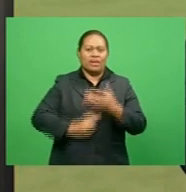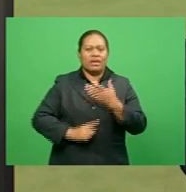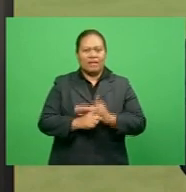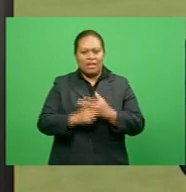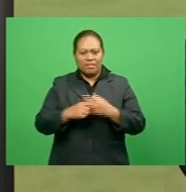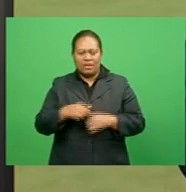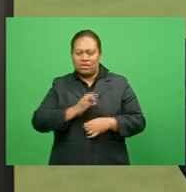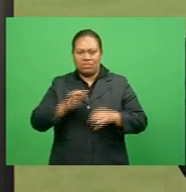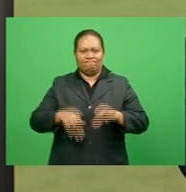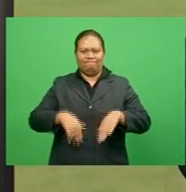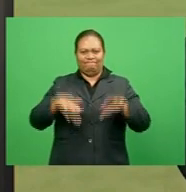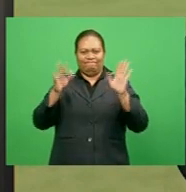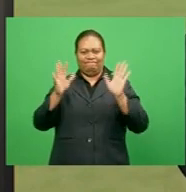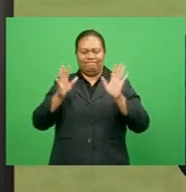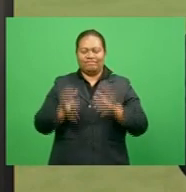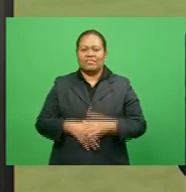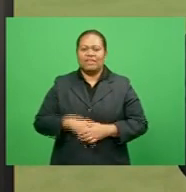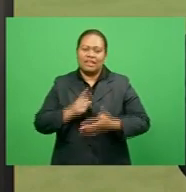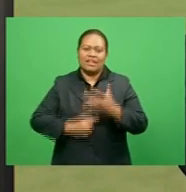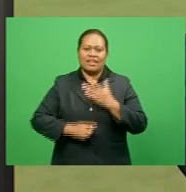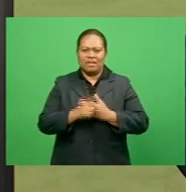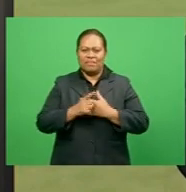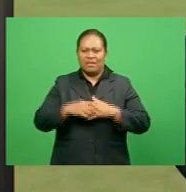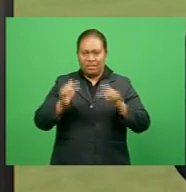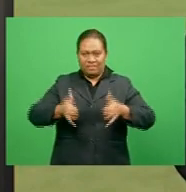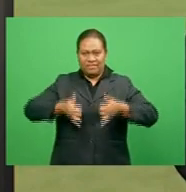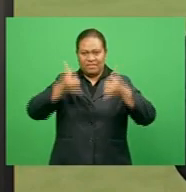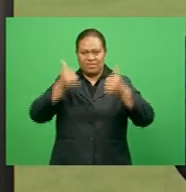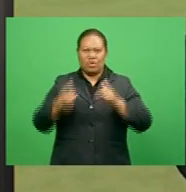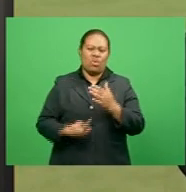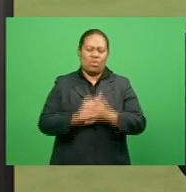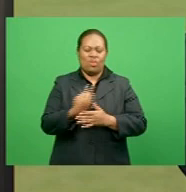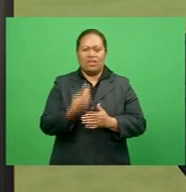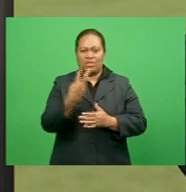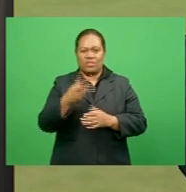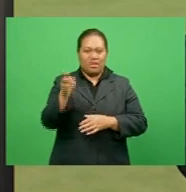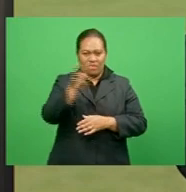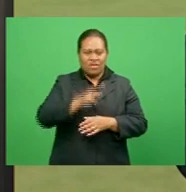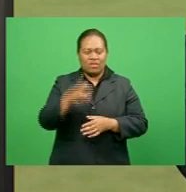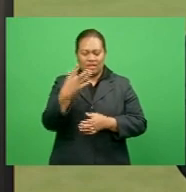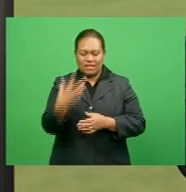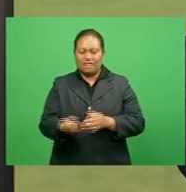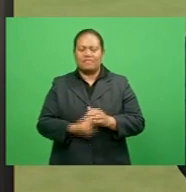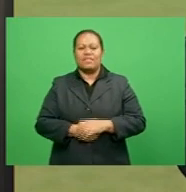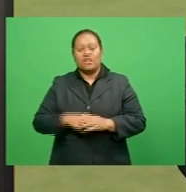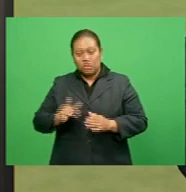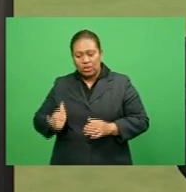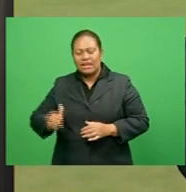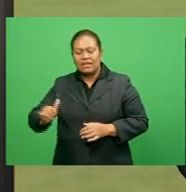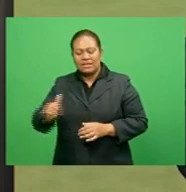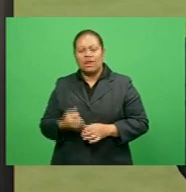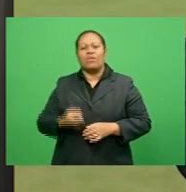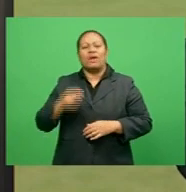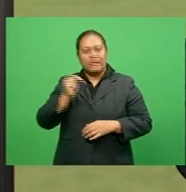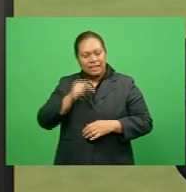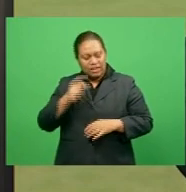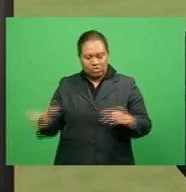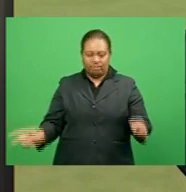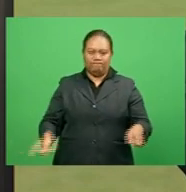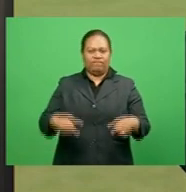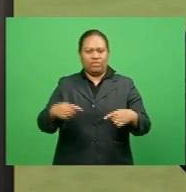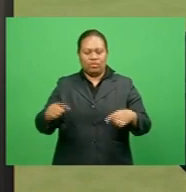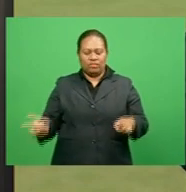its Skipper Cup 2020 campaign. With only 3 rounds remaining, winless YASAWA is still out to finish the competition on a high